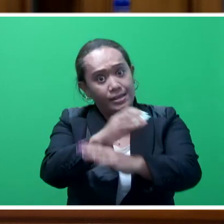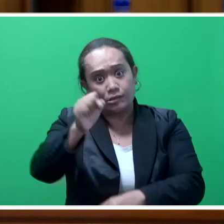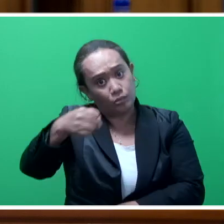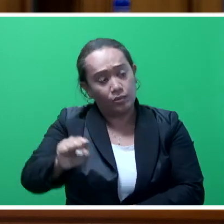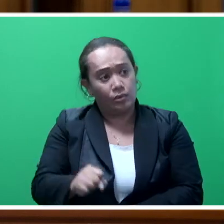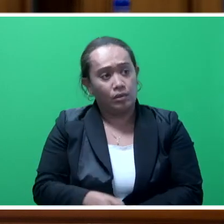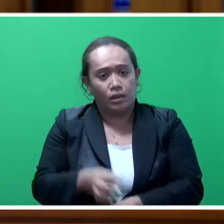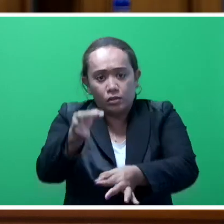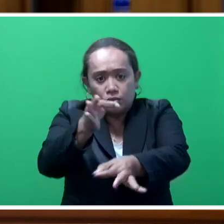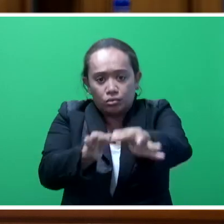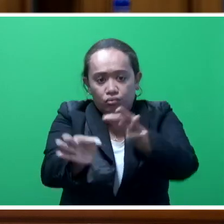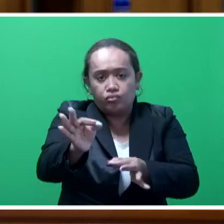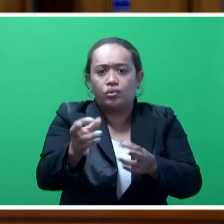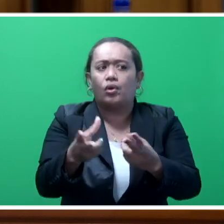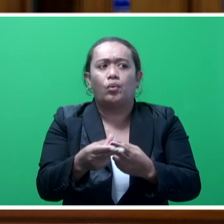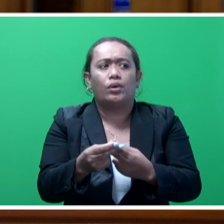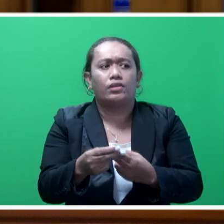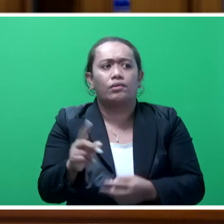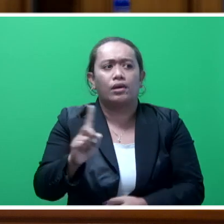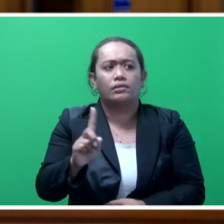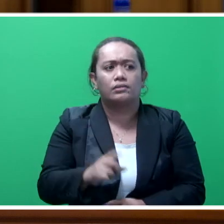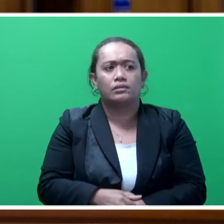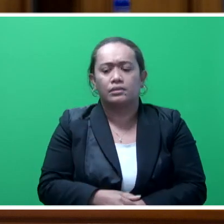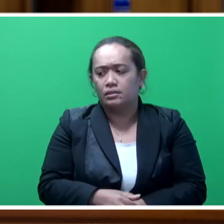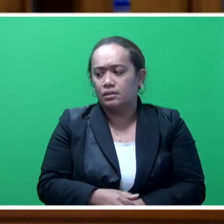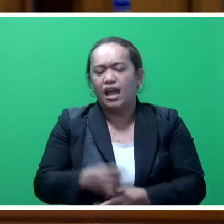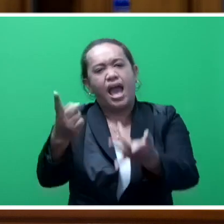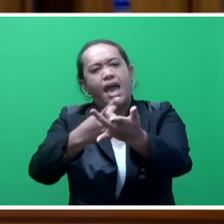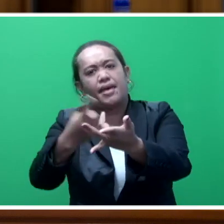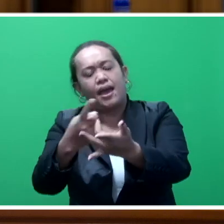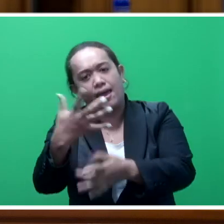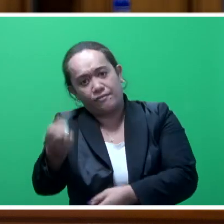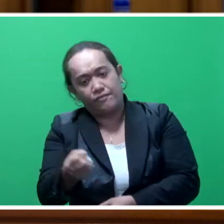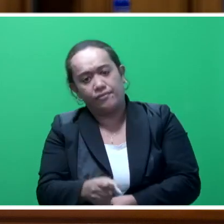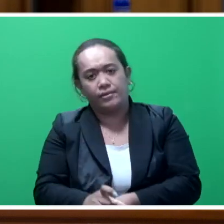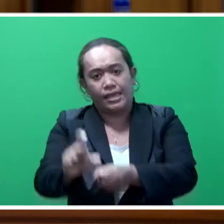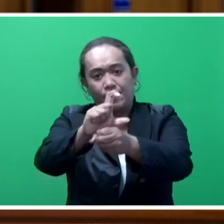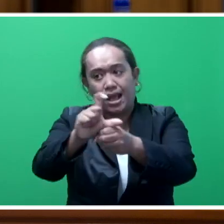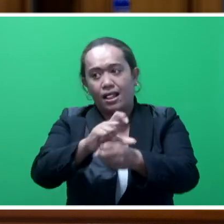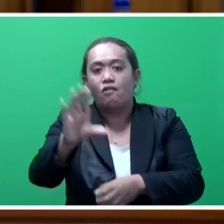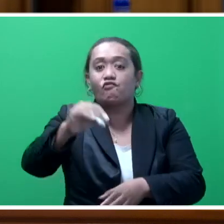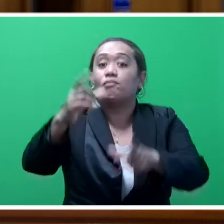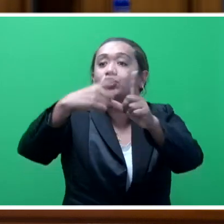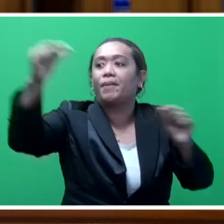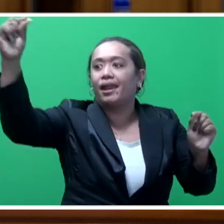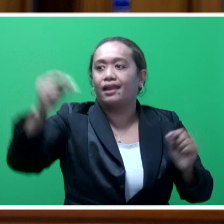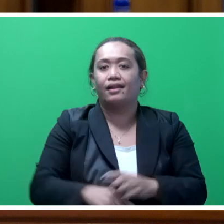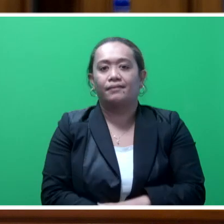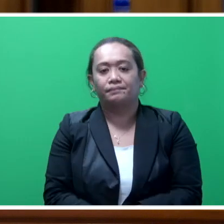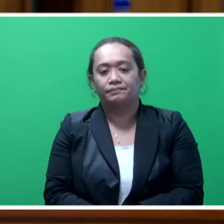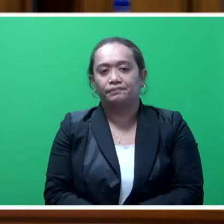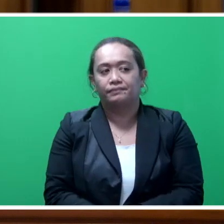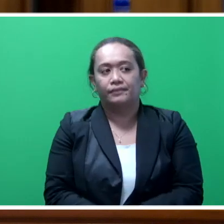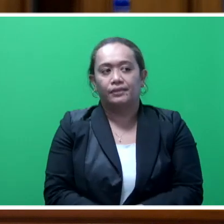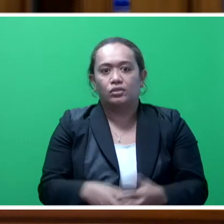replacing it with a samurai weedicide. So can the Minister review the decision to ban the paraquat and